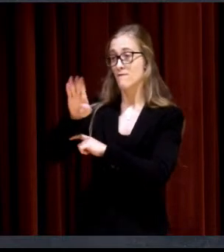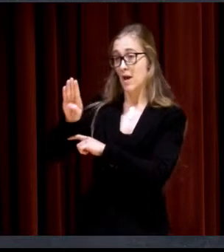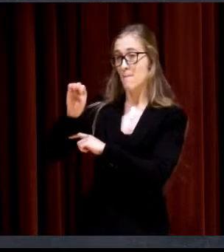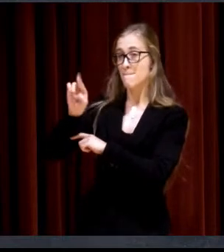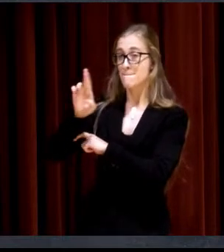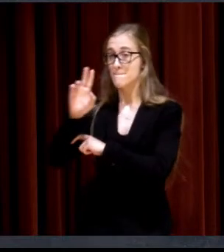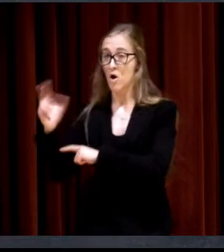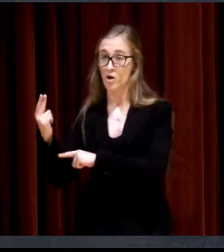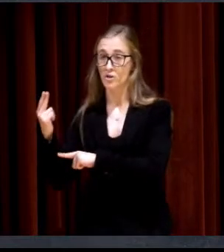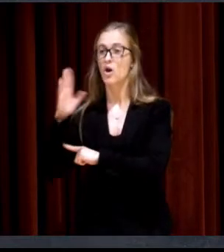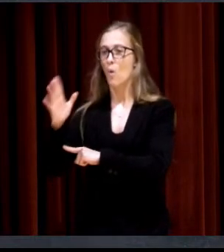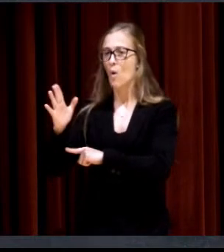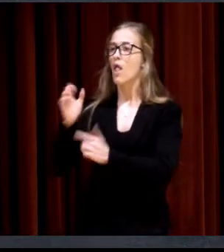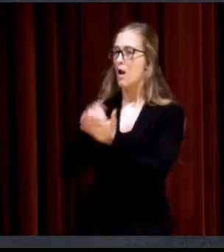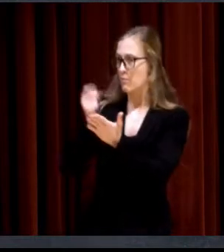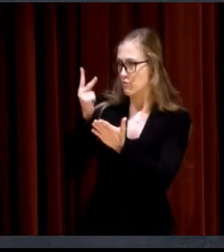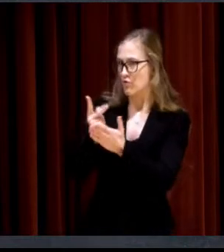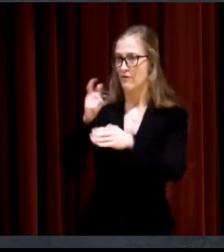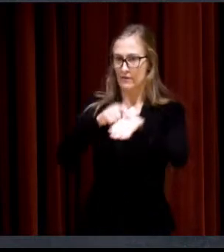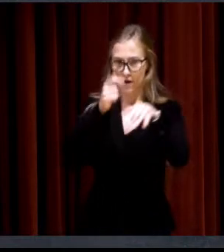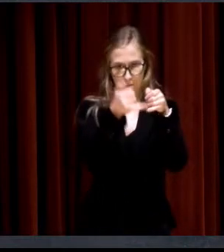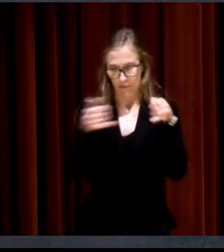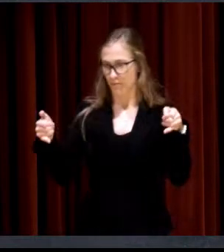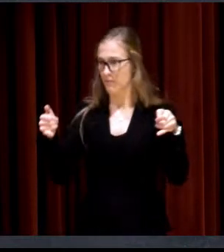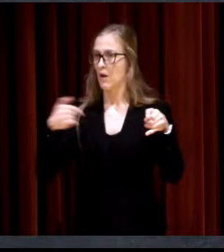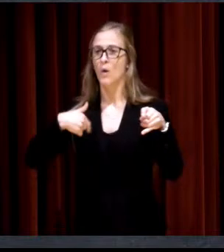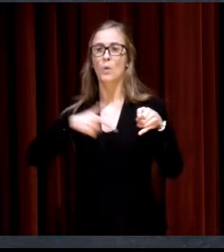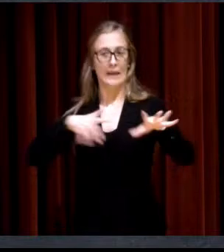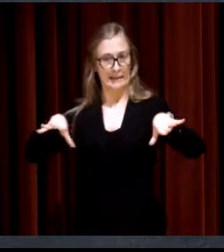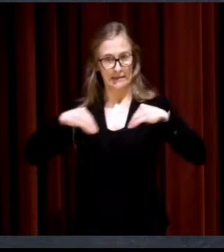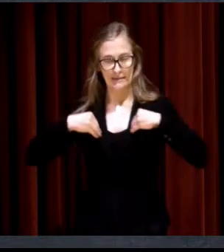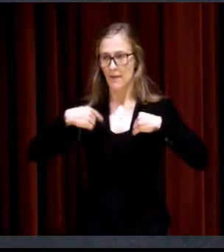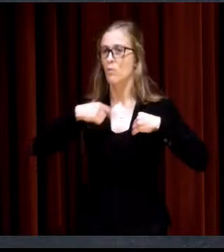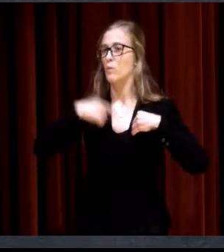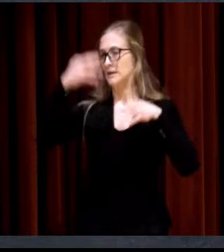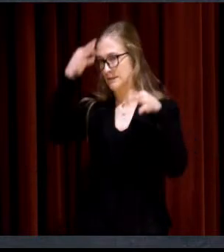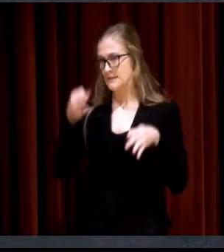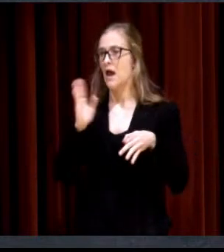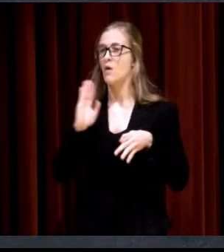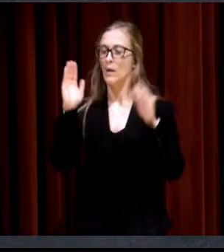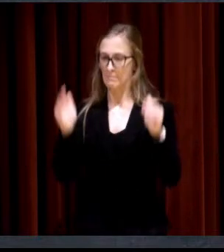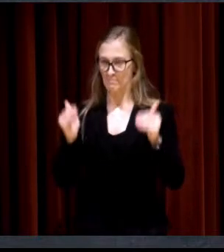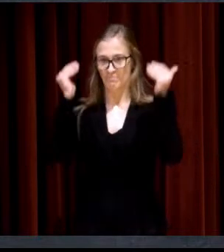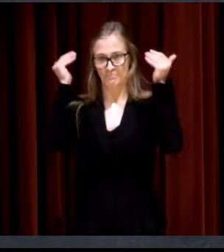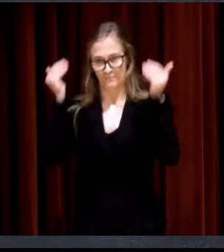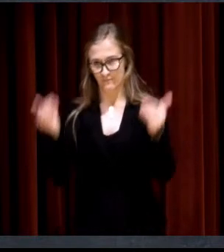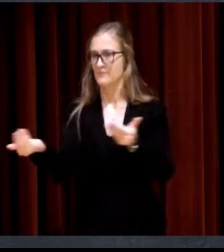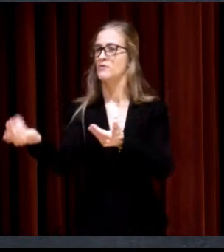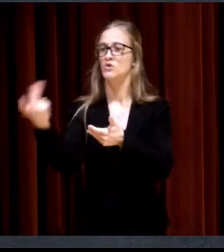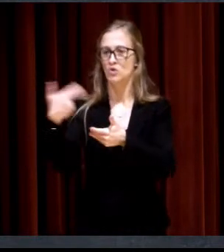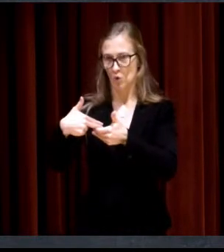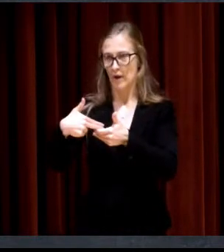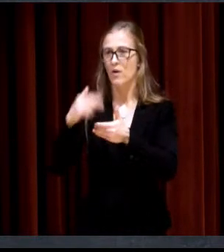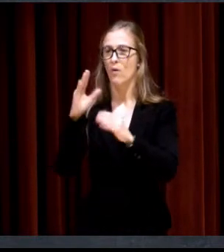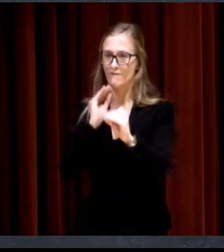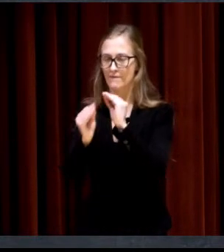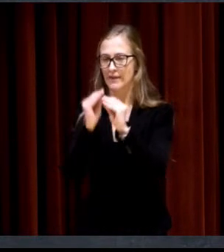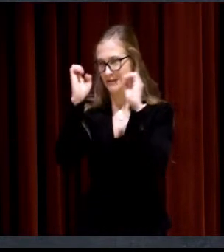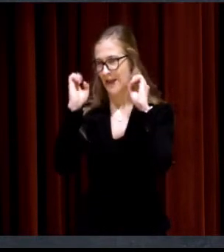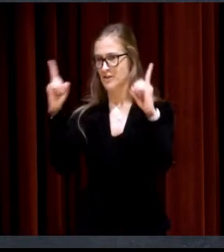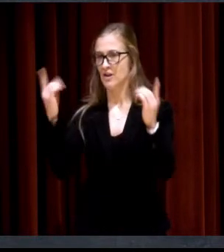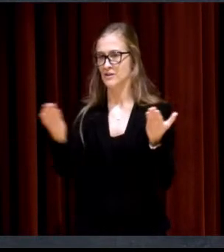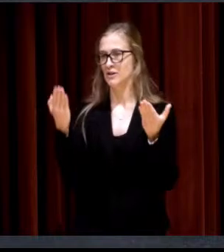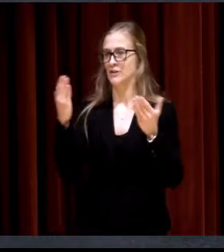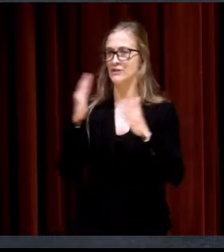timeline, approve those MOUs to say, we're all in. We've decided that we're going to be on the right side of history and try to fix education within the